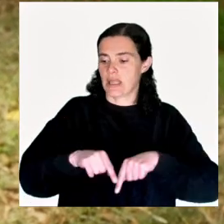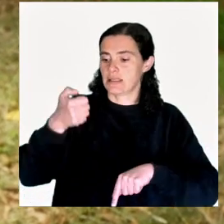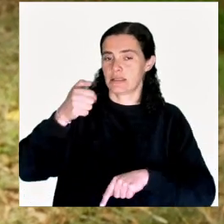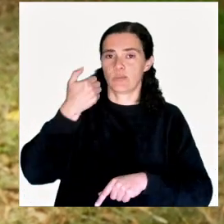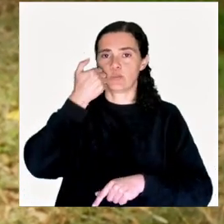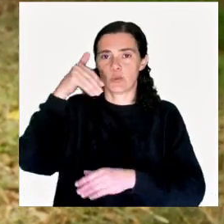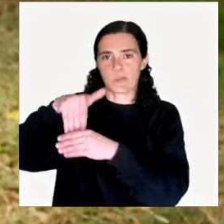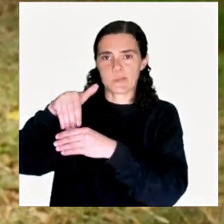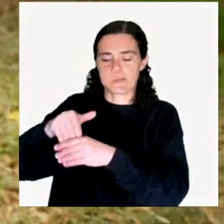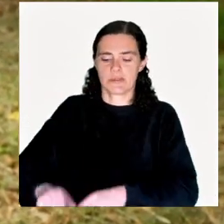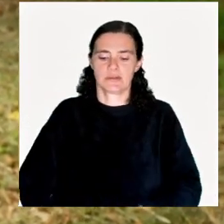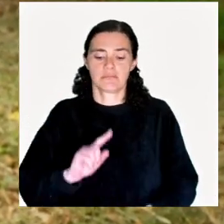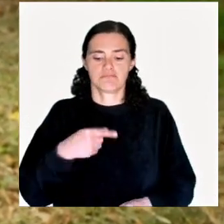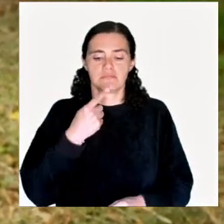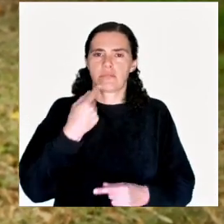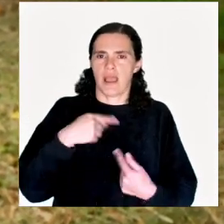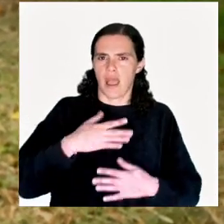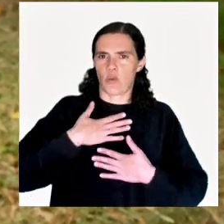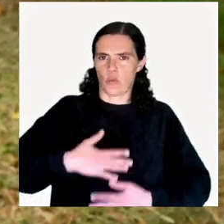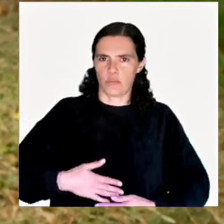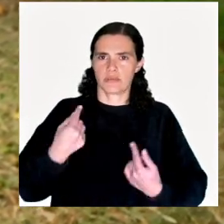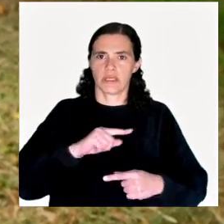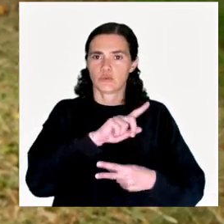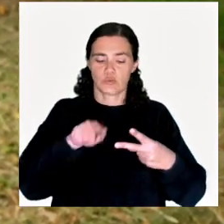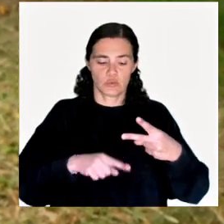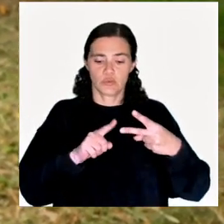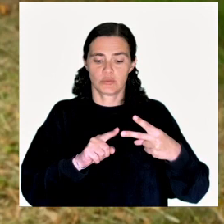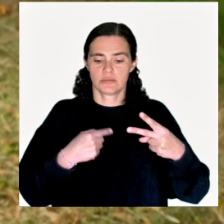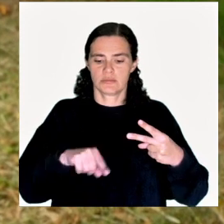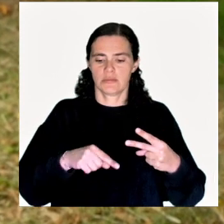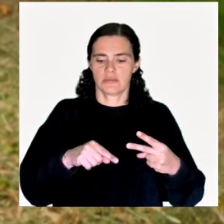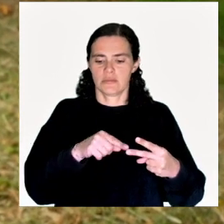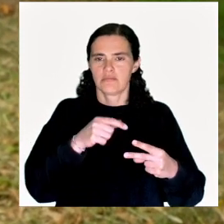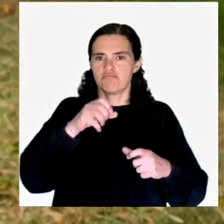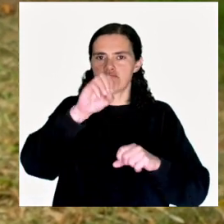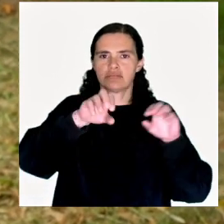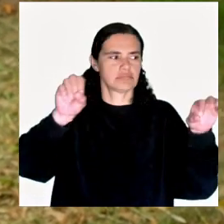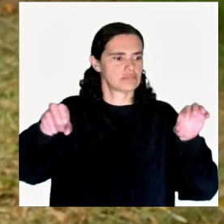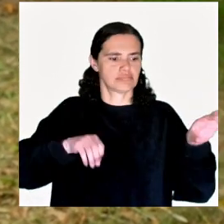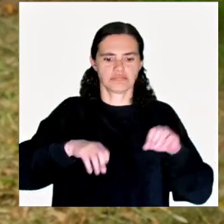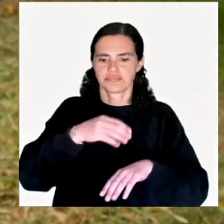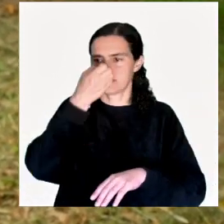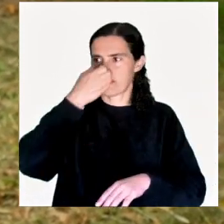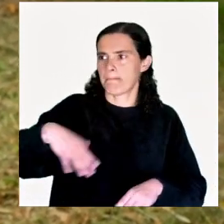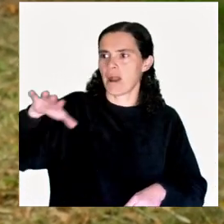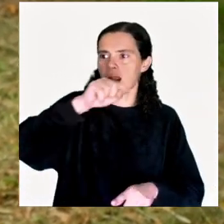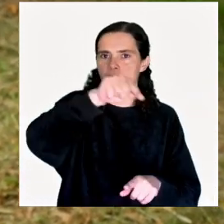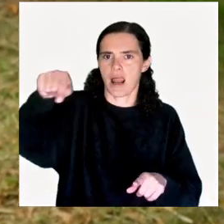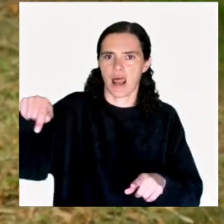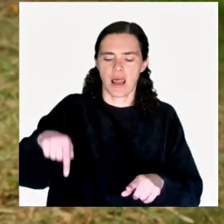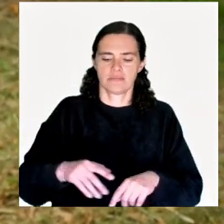in the museum with figures, and then the second movement is actually spread out across the